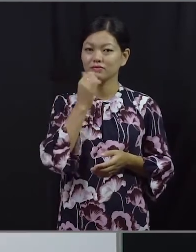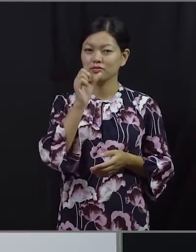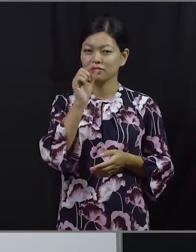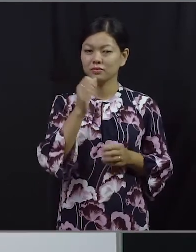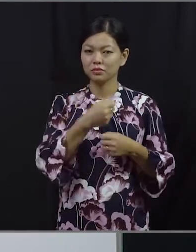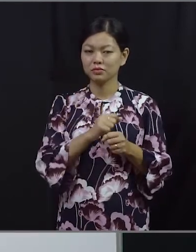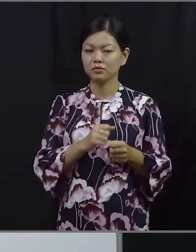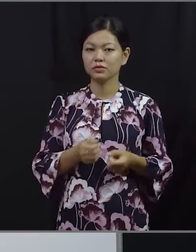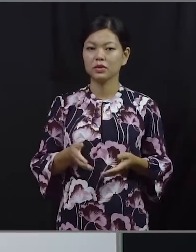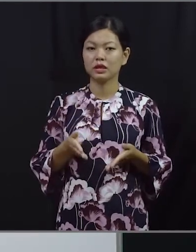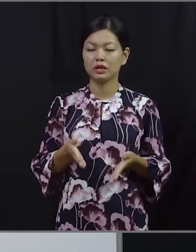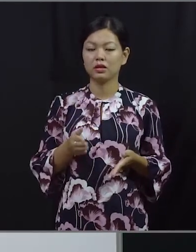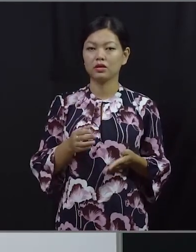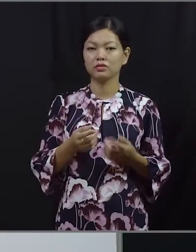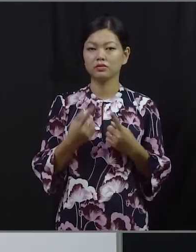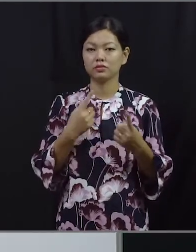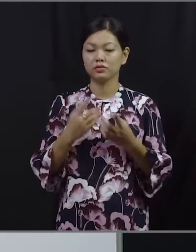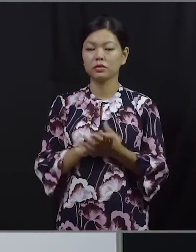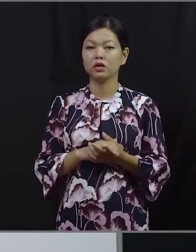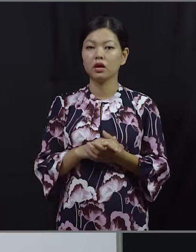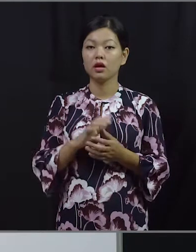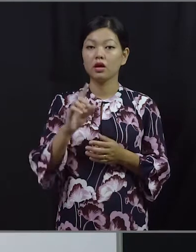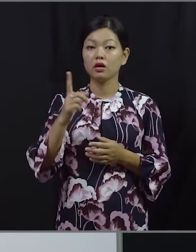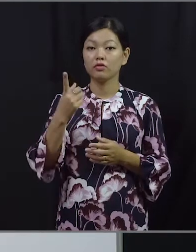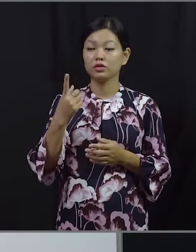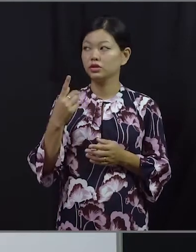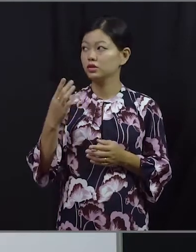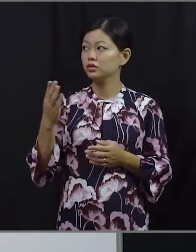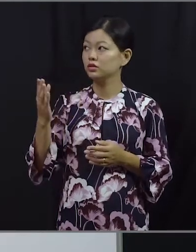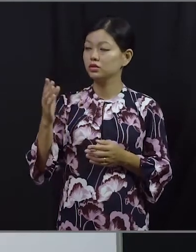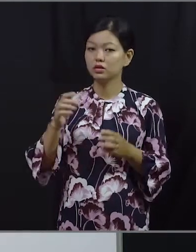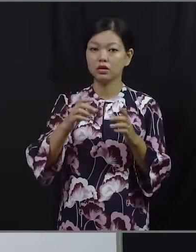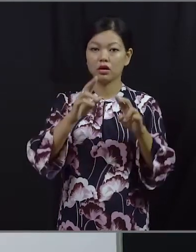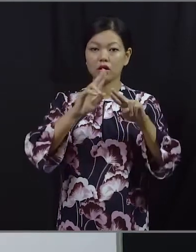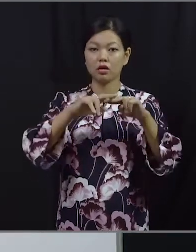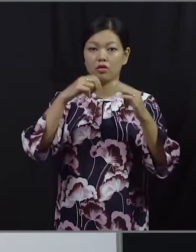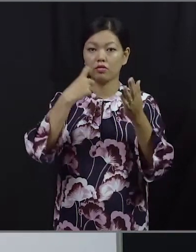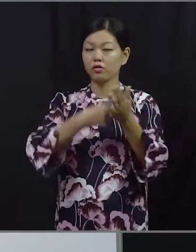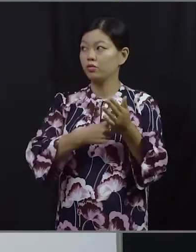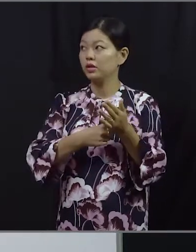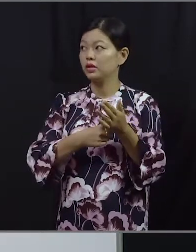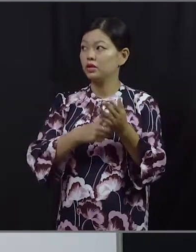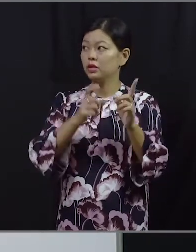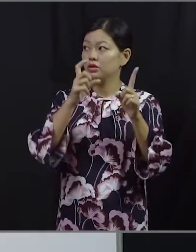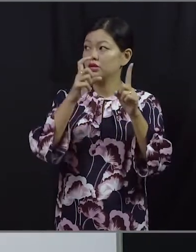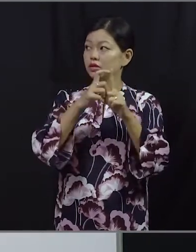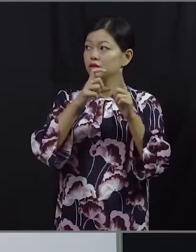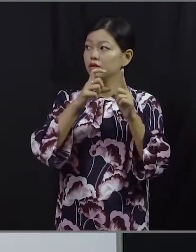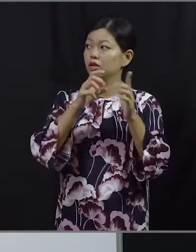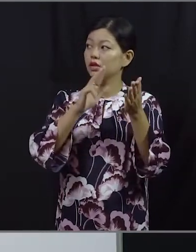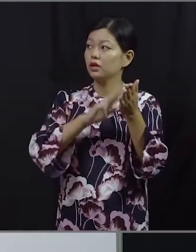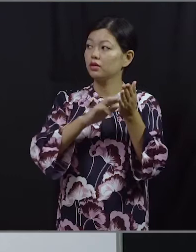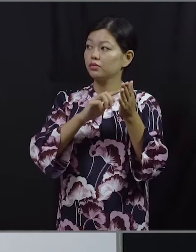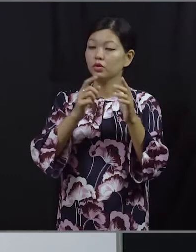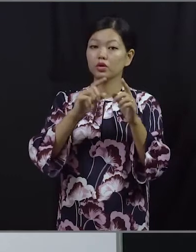of I was supposed to write minus here. Okay, but by some mistake I wrote plus here. Okay,